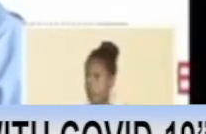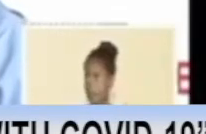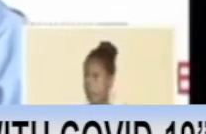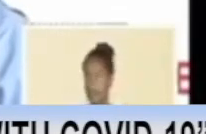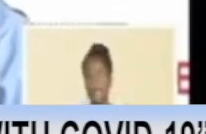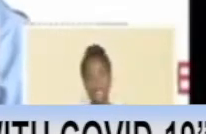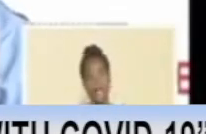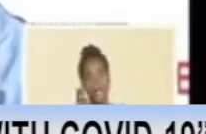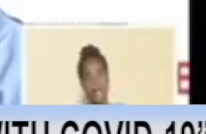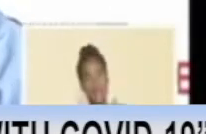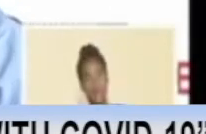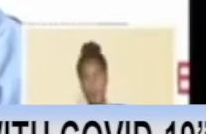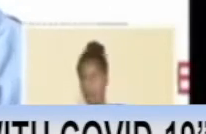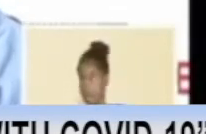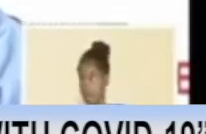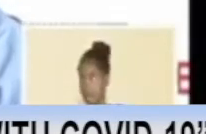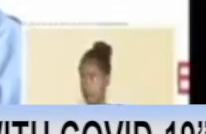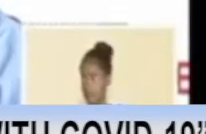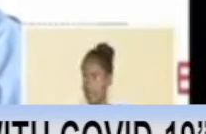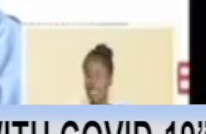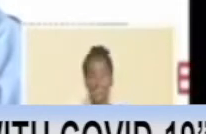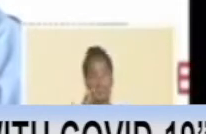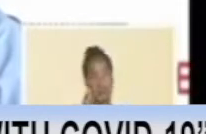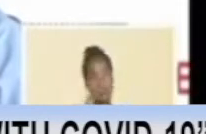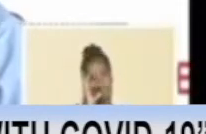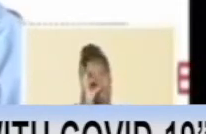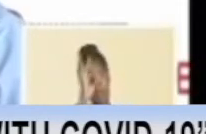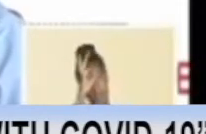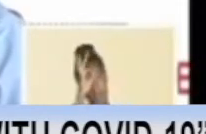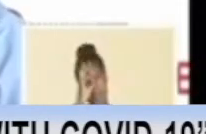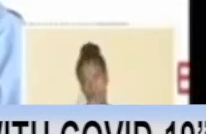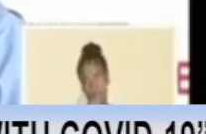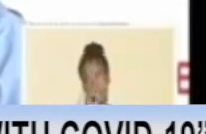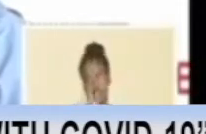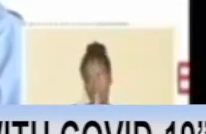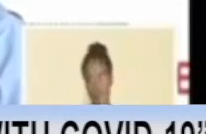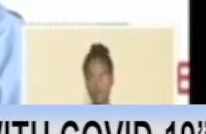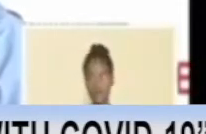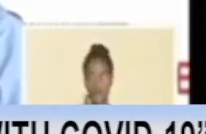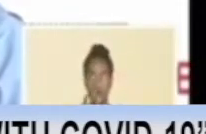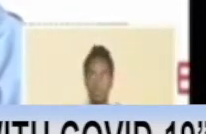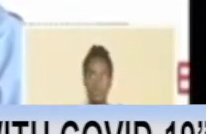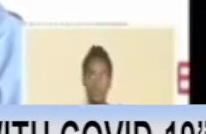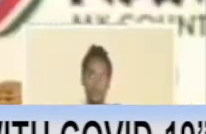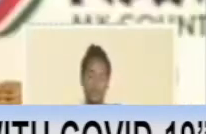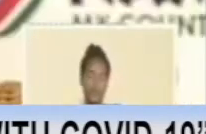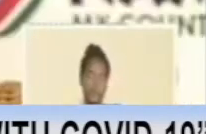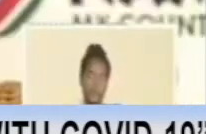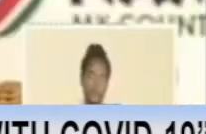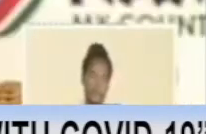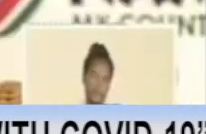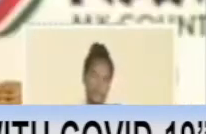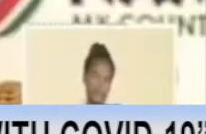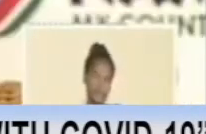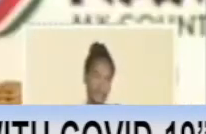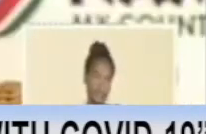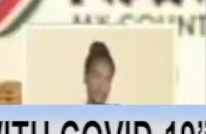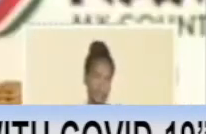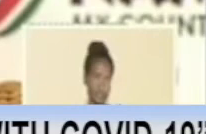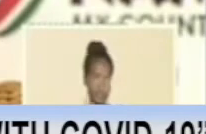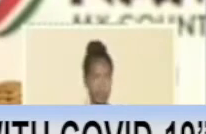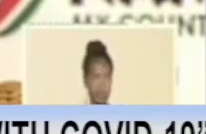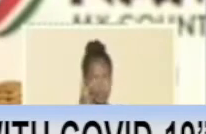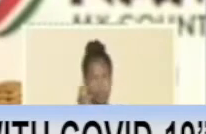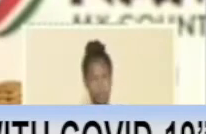and regulations made thereunder, empowers the police, for instance, when somebody is being a nuisance. But now that is when they are stupefied